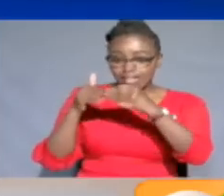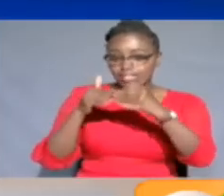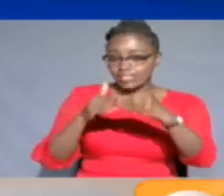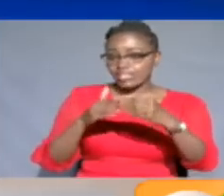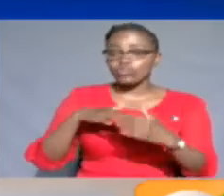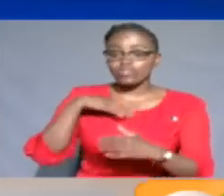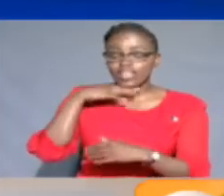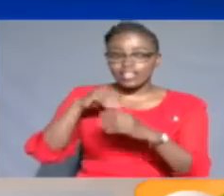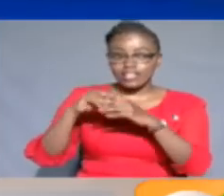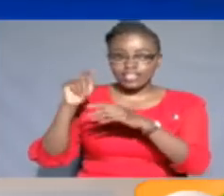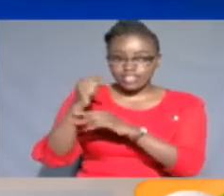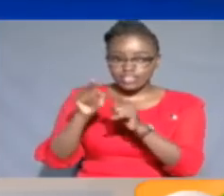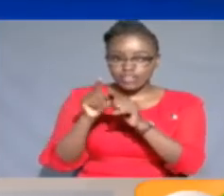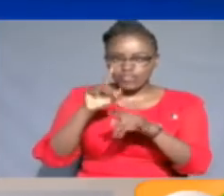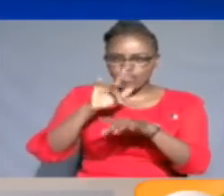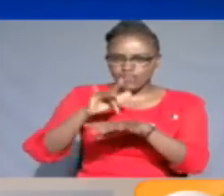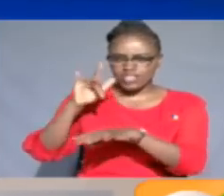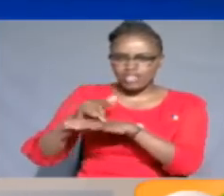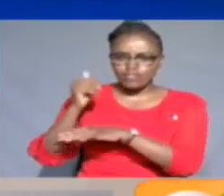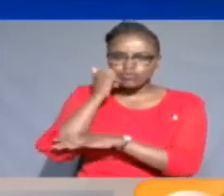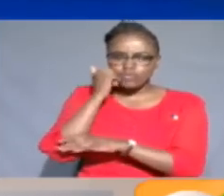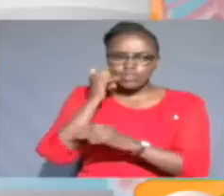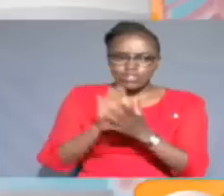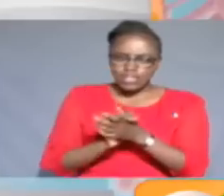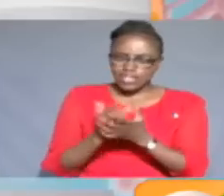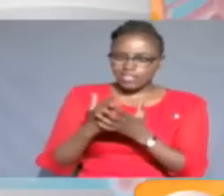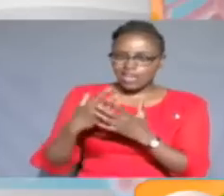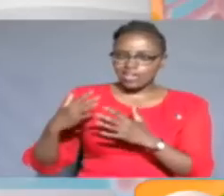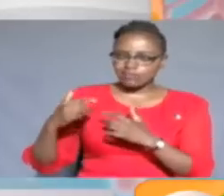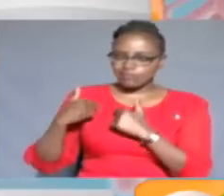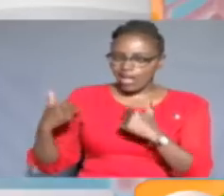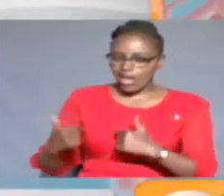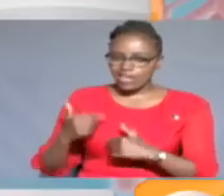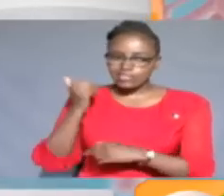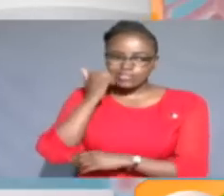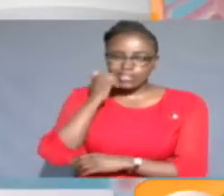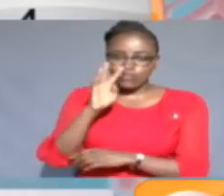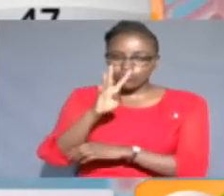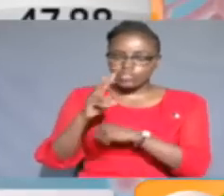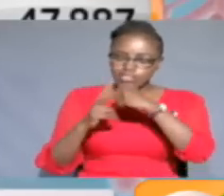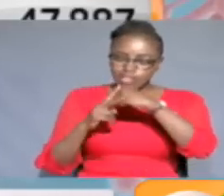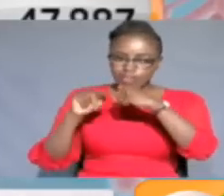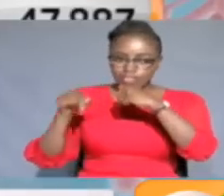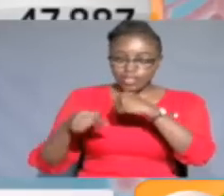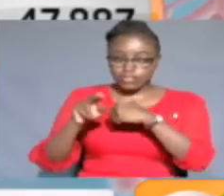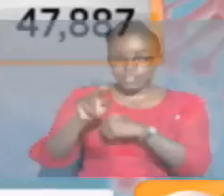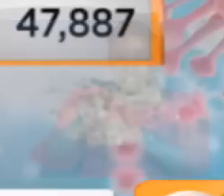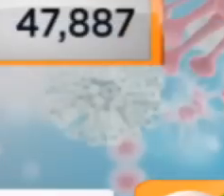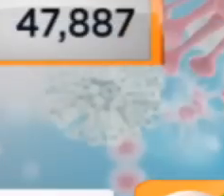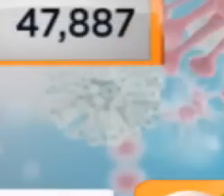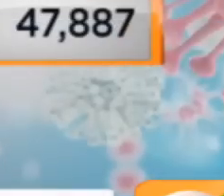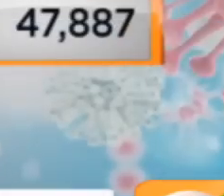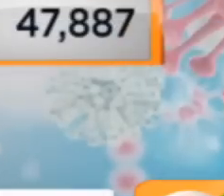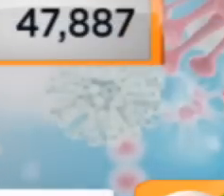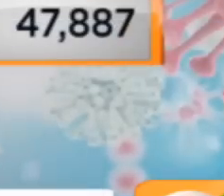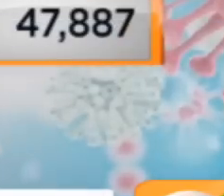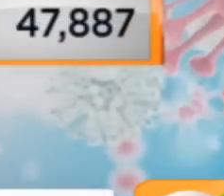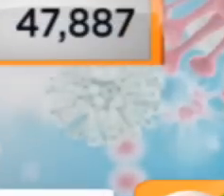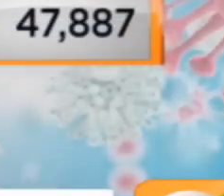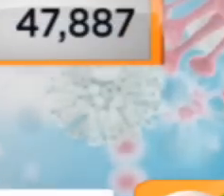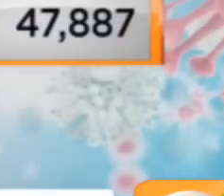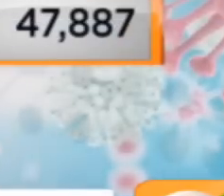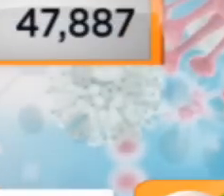in Kenya, just behind infectious diseases and cardiovascular ailments. There were 47,000 new cases of cancer in the country